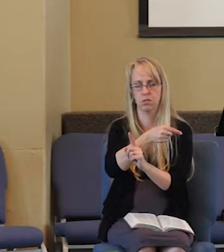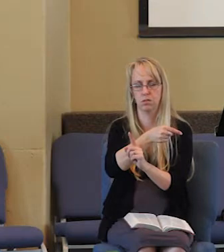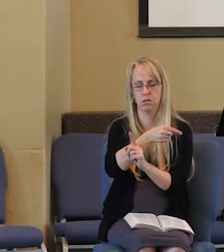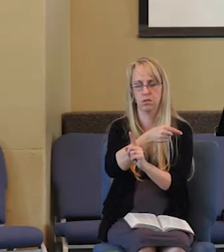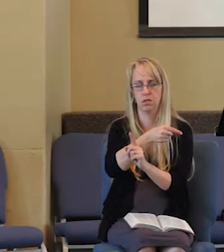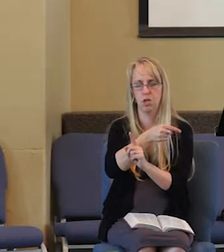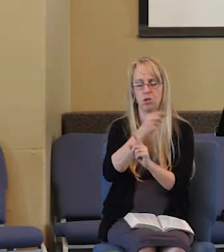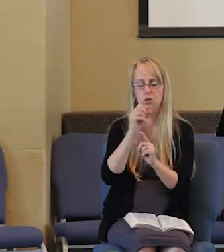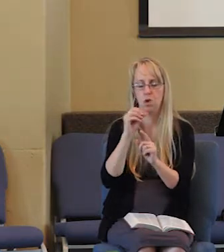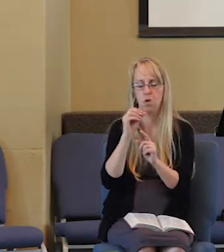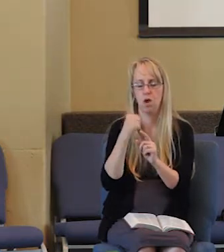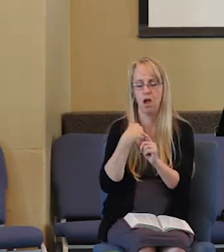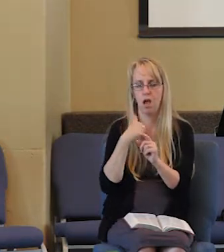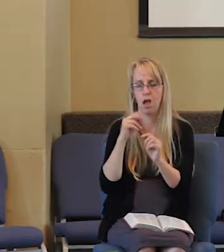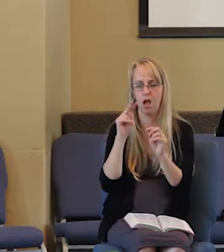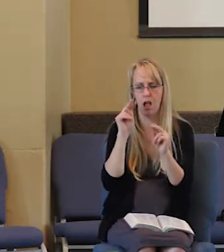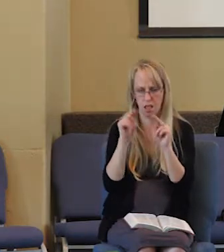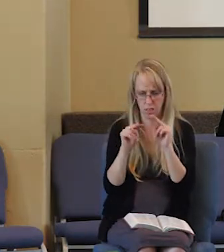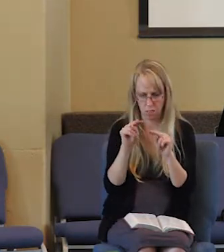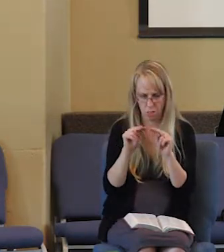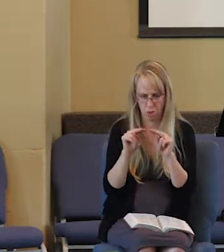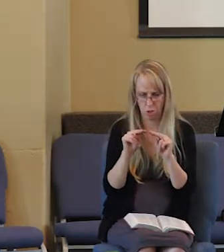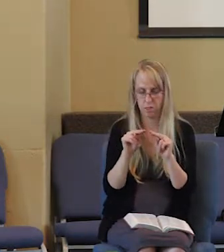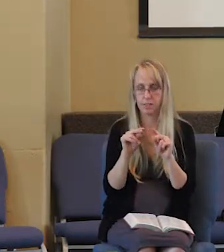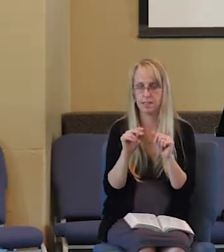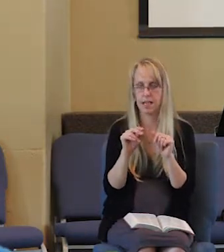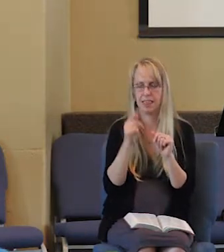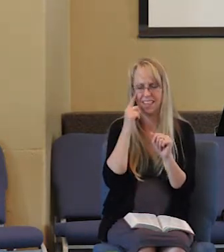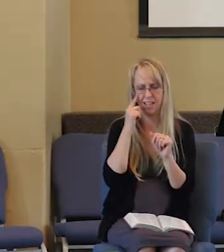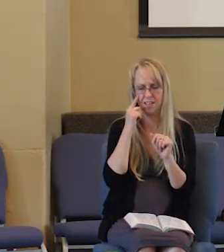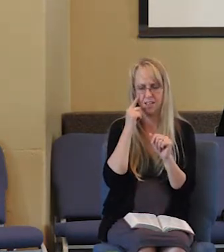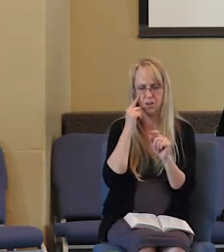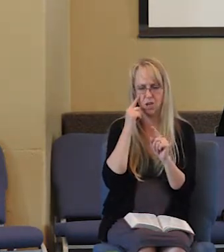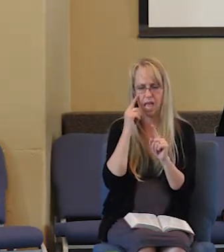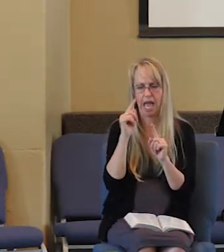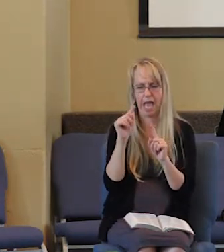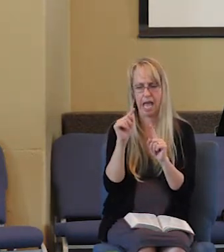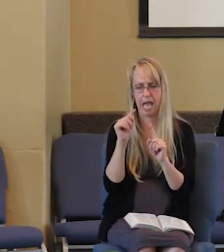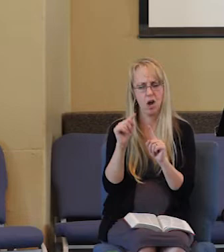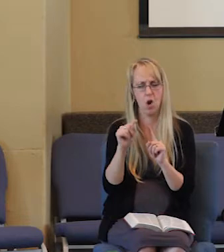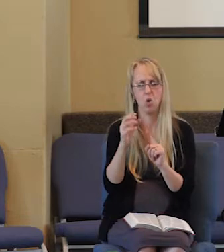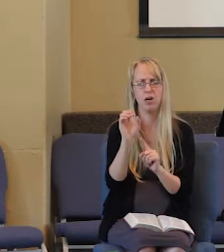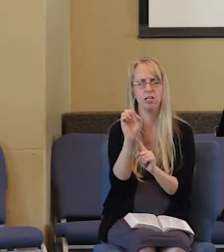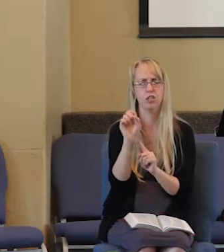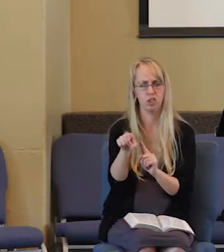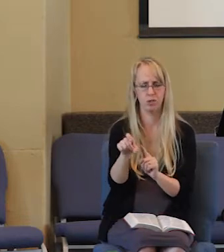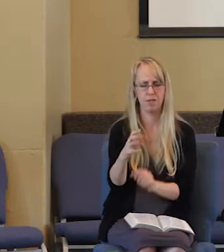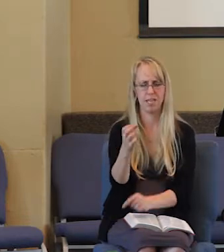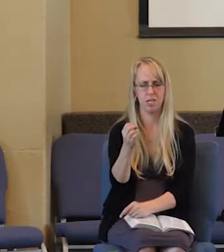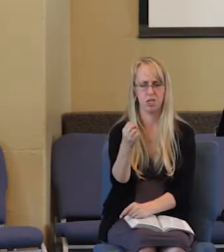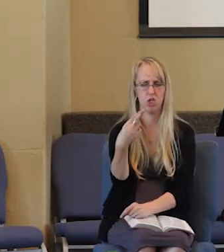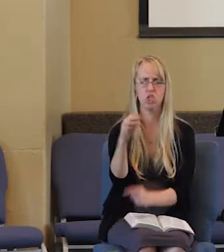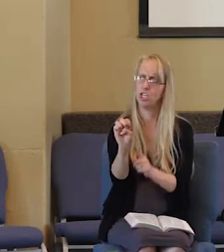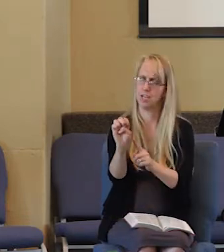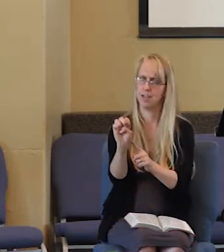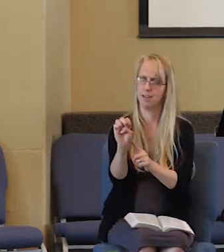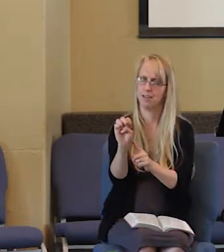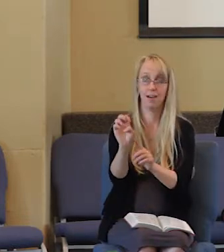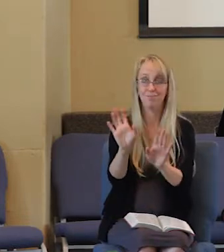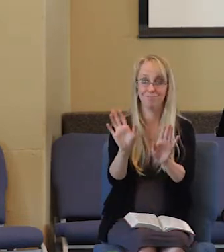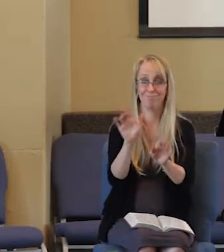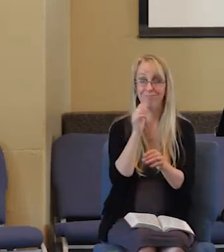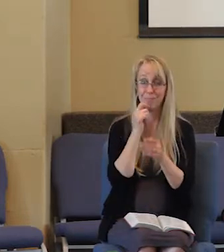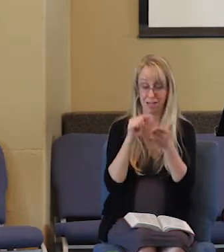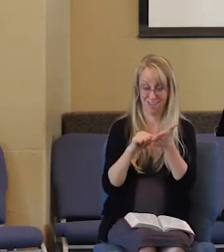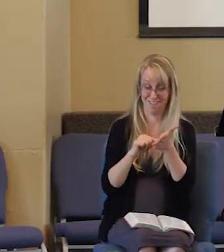And so I went back and looked here, thinking that it should be, and she worshiped there. But it's he.